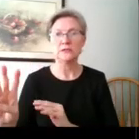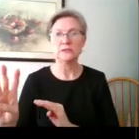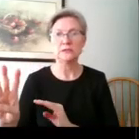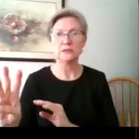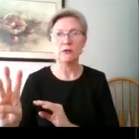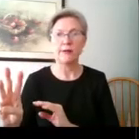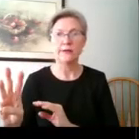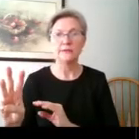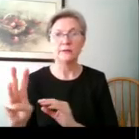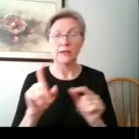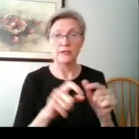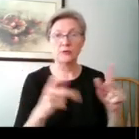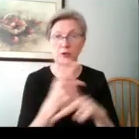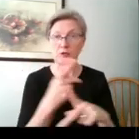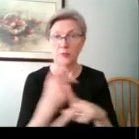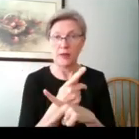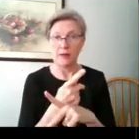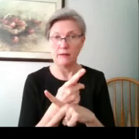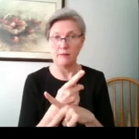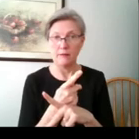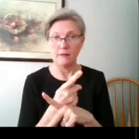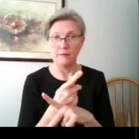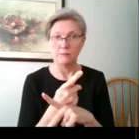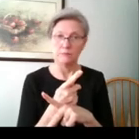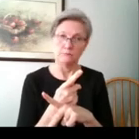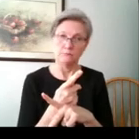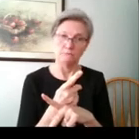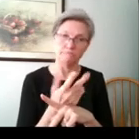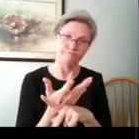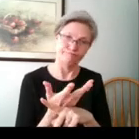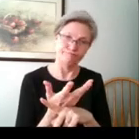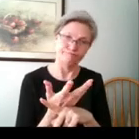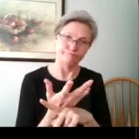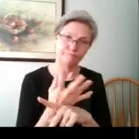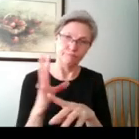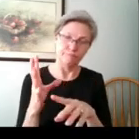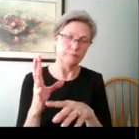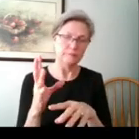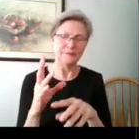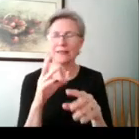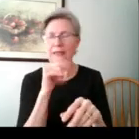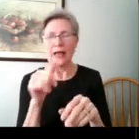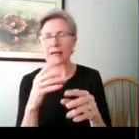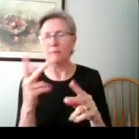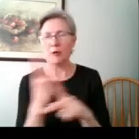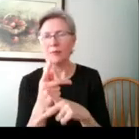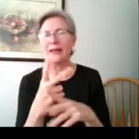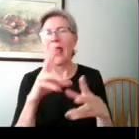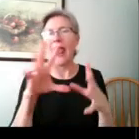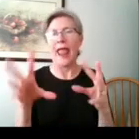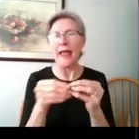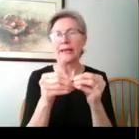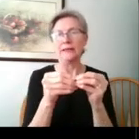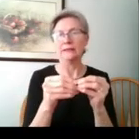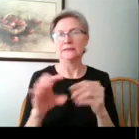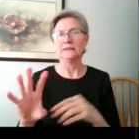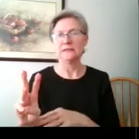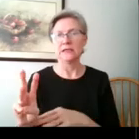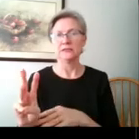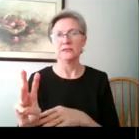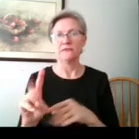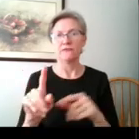Then down here, I need to multiply it by, I need to be adding, sorry, not multiplying, I need to be adding 6, right?